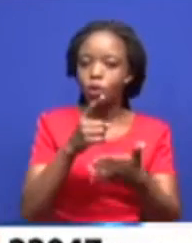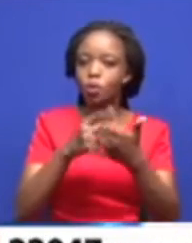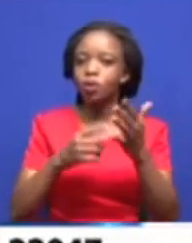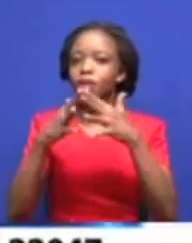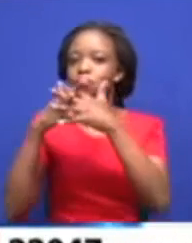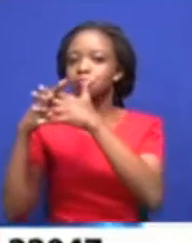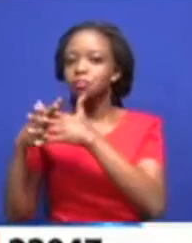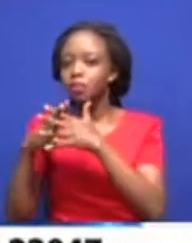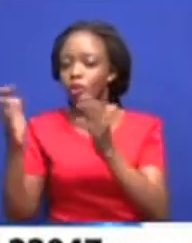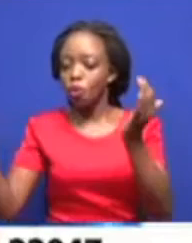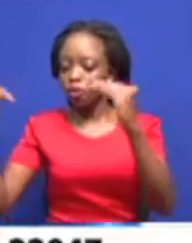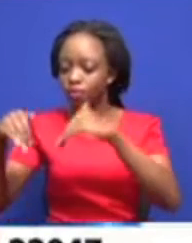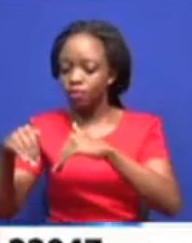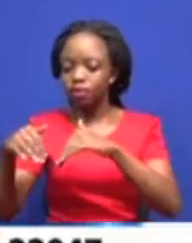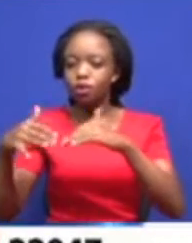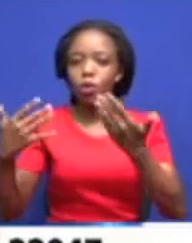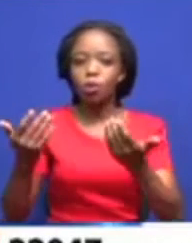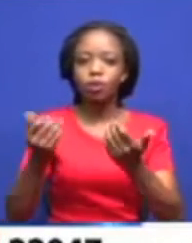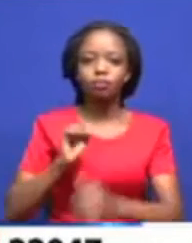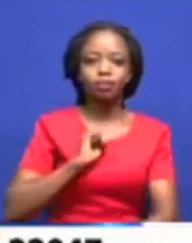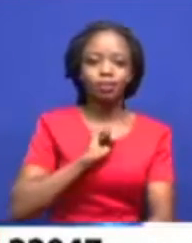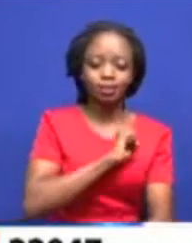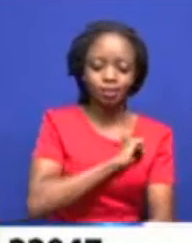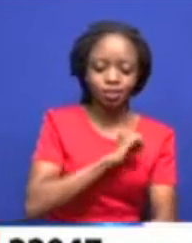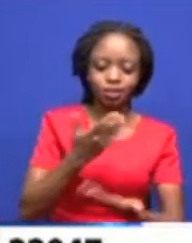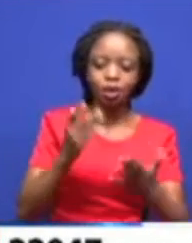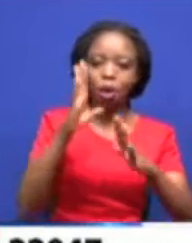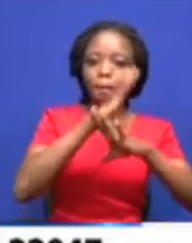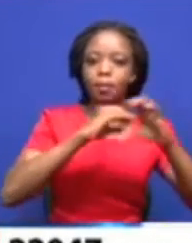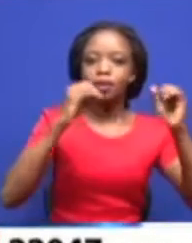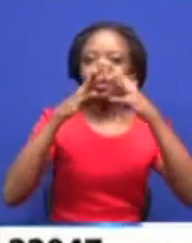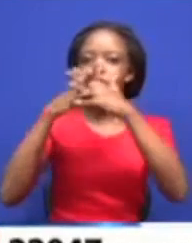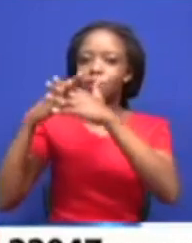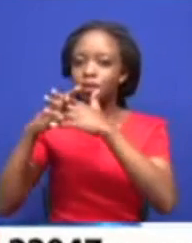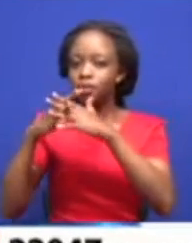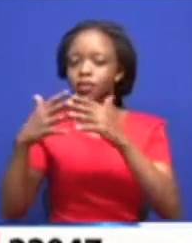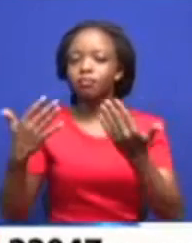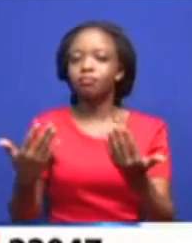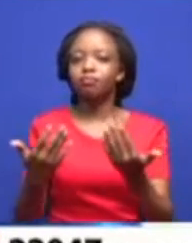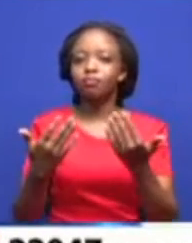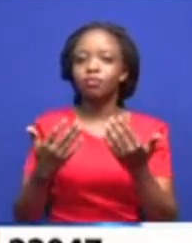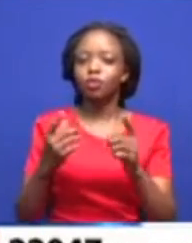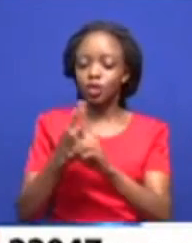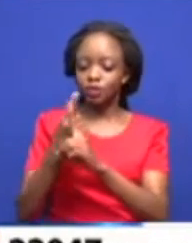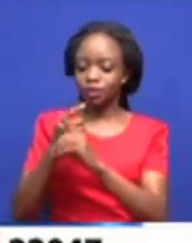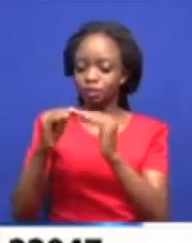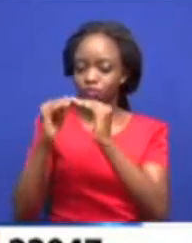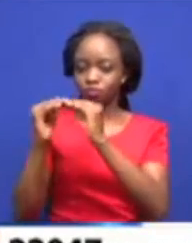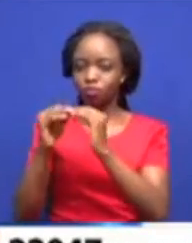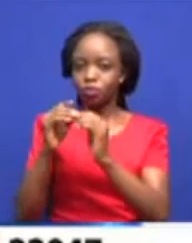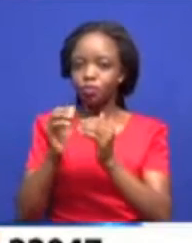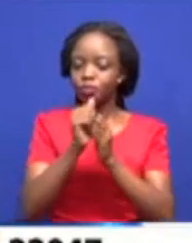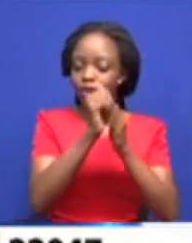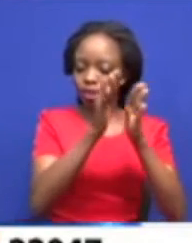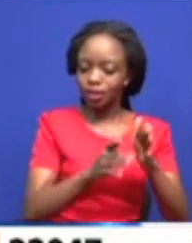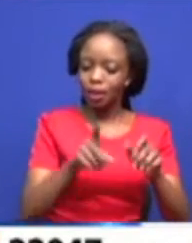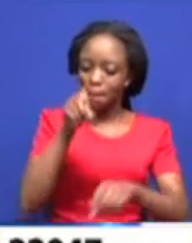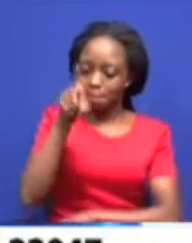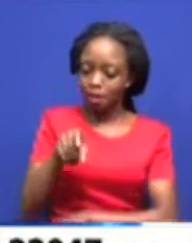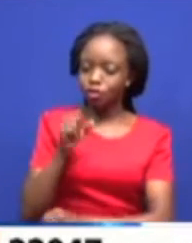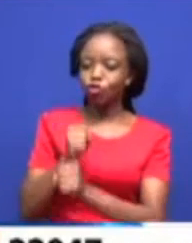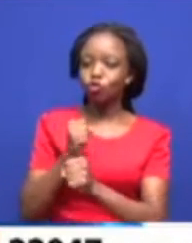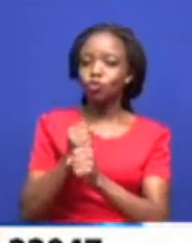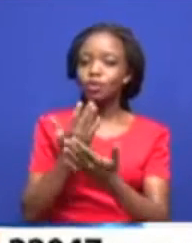States Congress or the United States Senate or the President of the United States or the city level or county level, leaders need to do something